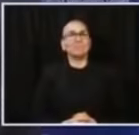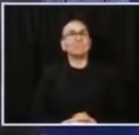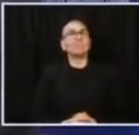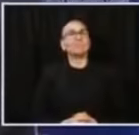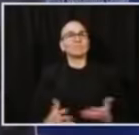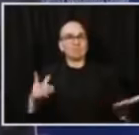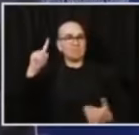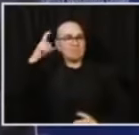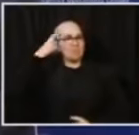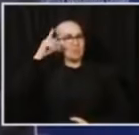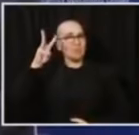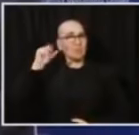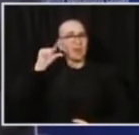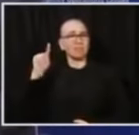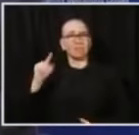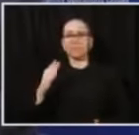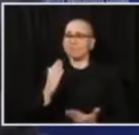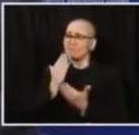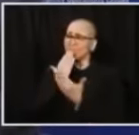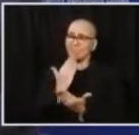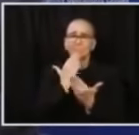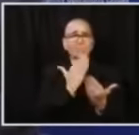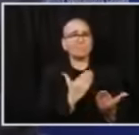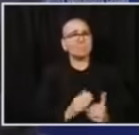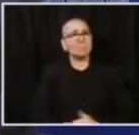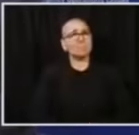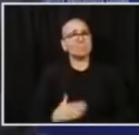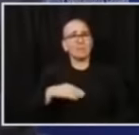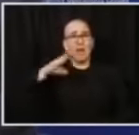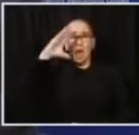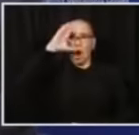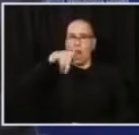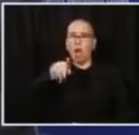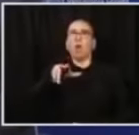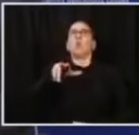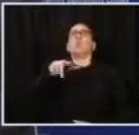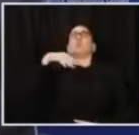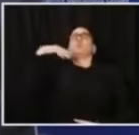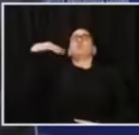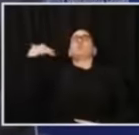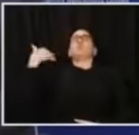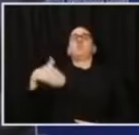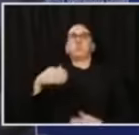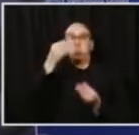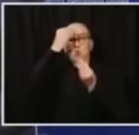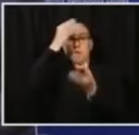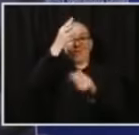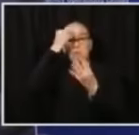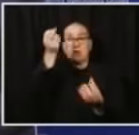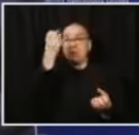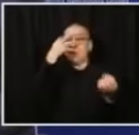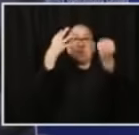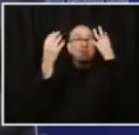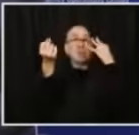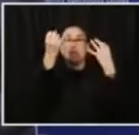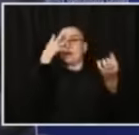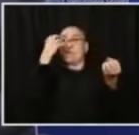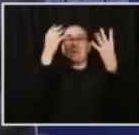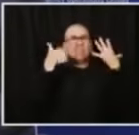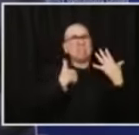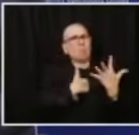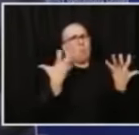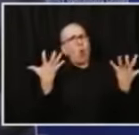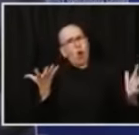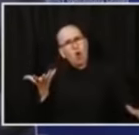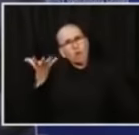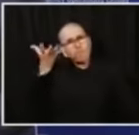Minnesotans. Thank you for taking a little extra time. We thought it was important to try and go into a little more detail. I want to just note this will be the first of many